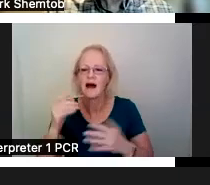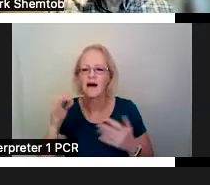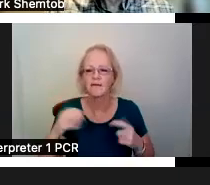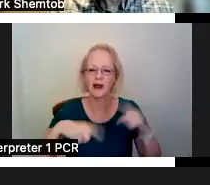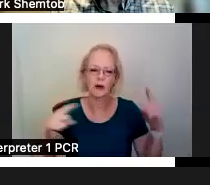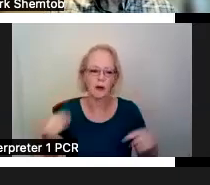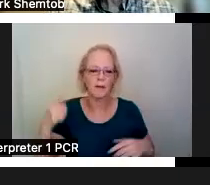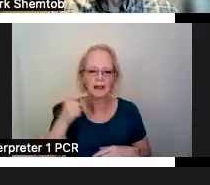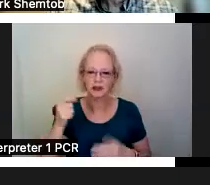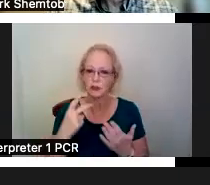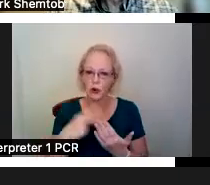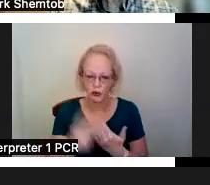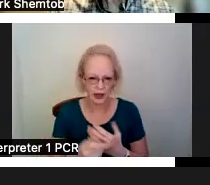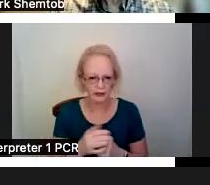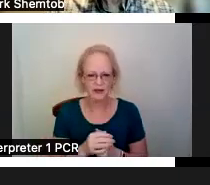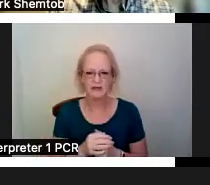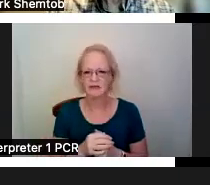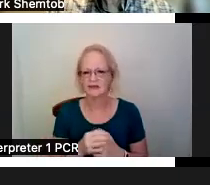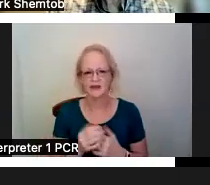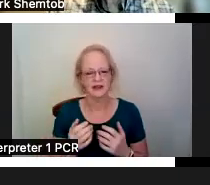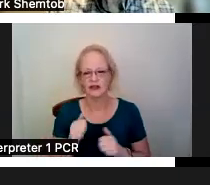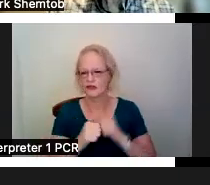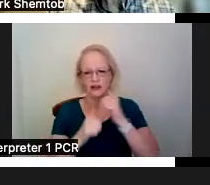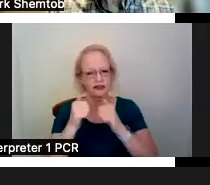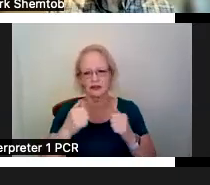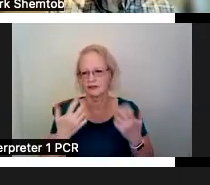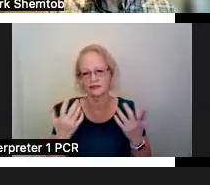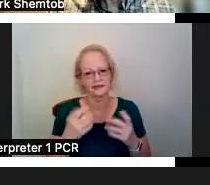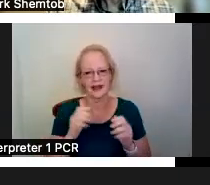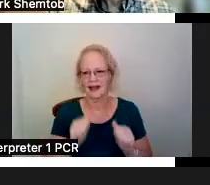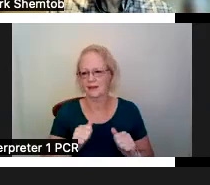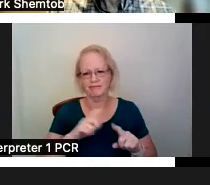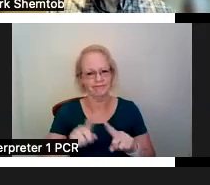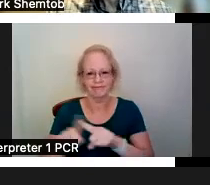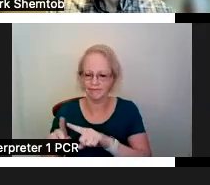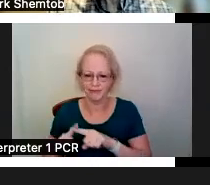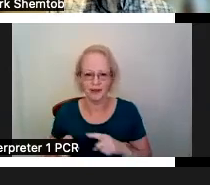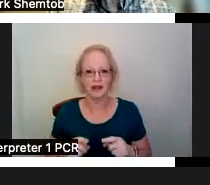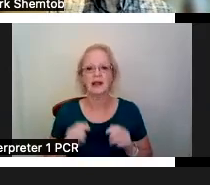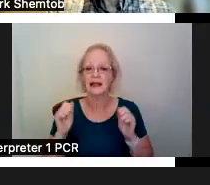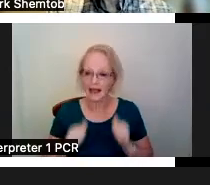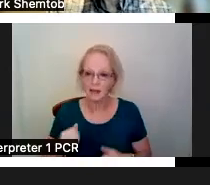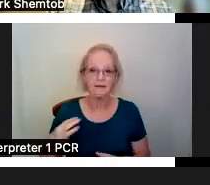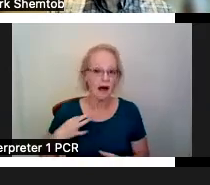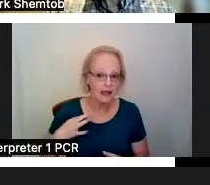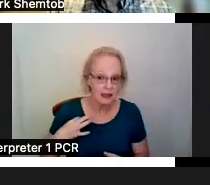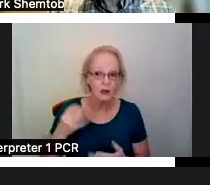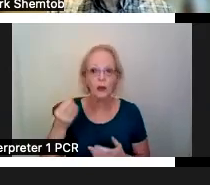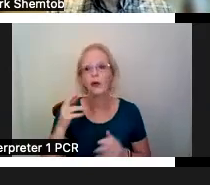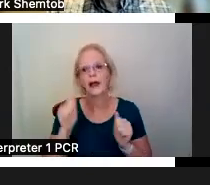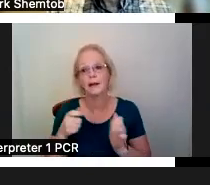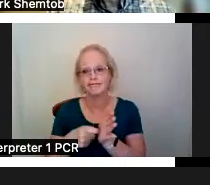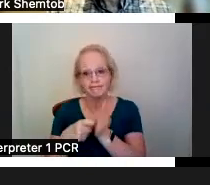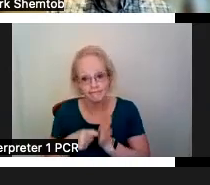be structured in so many different ways. They could be voluntary or mandatory. They can